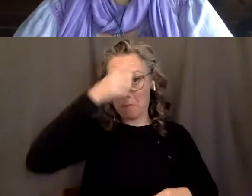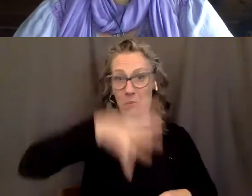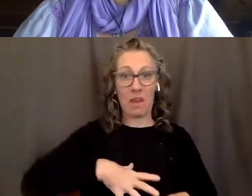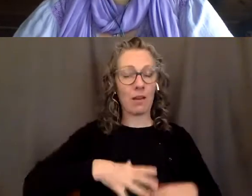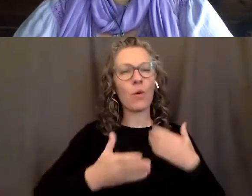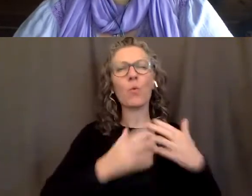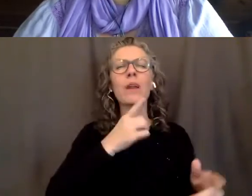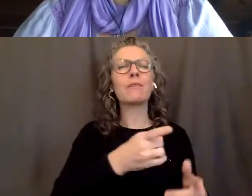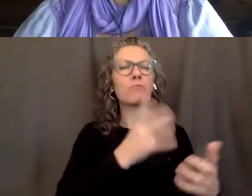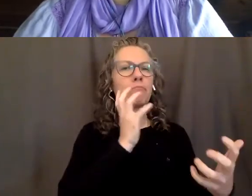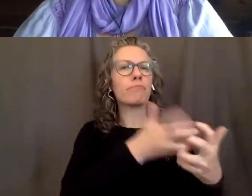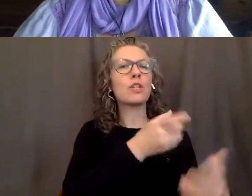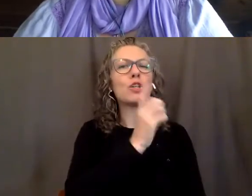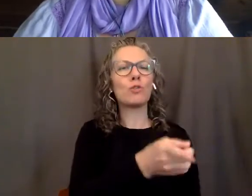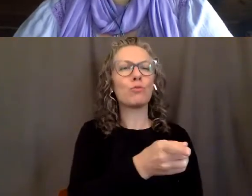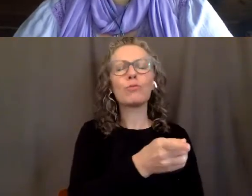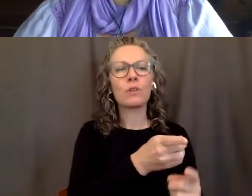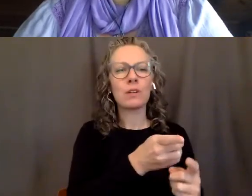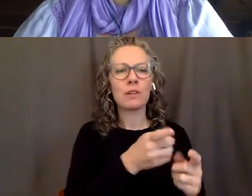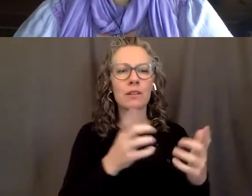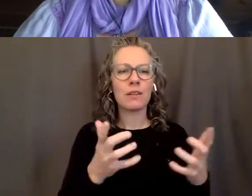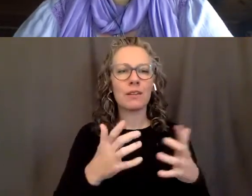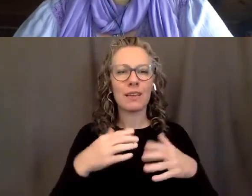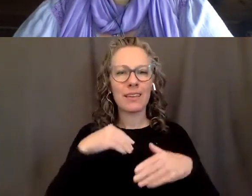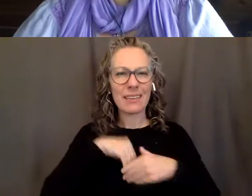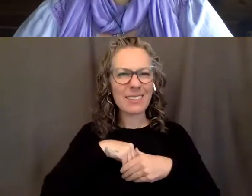you, whatever, like inside